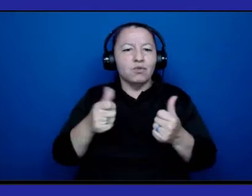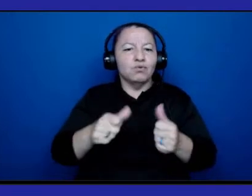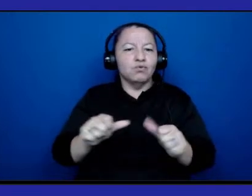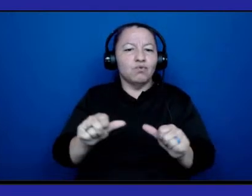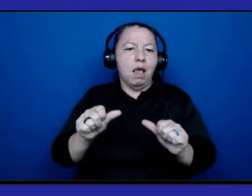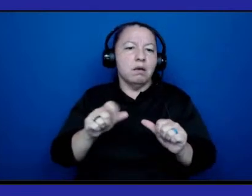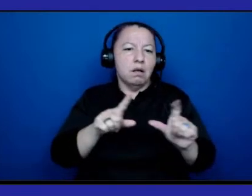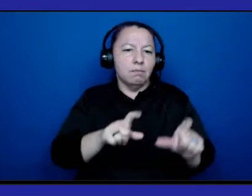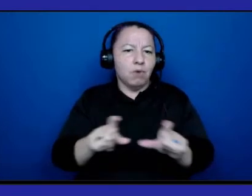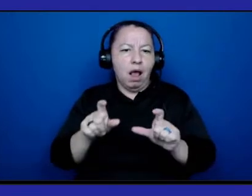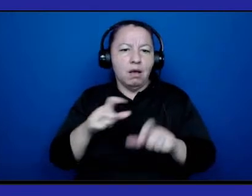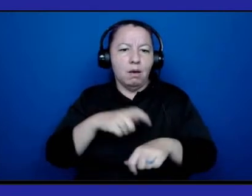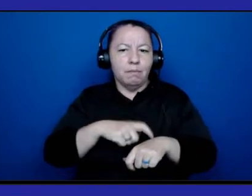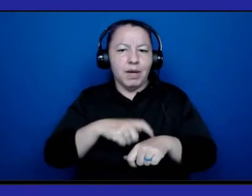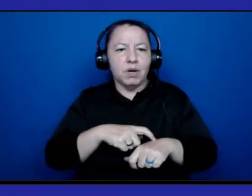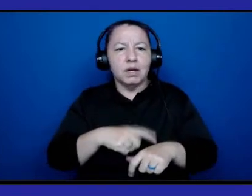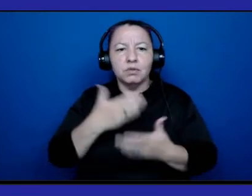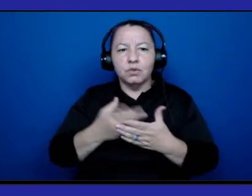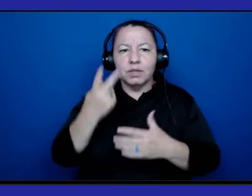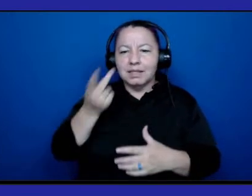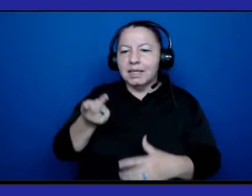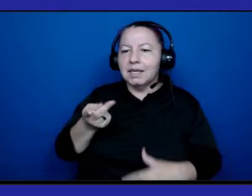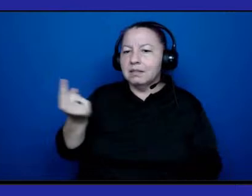I just ask a Yes. question? Sorry.